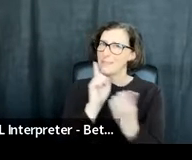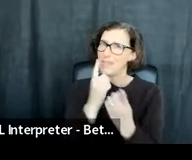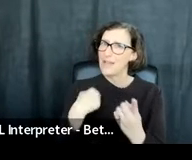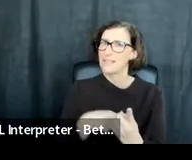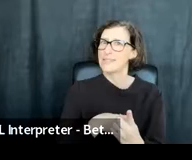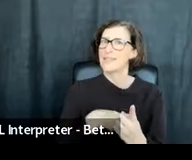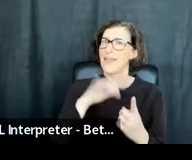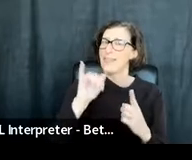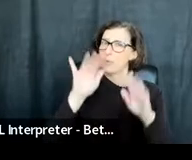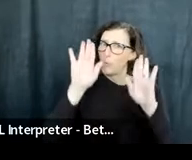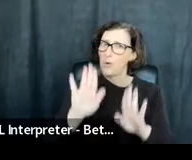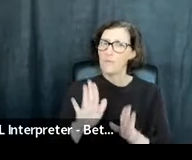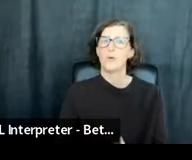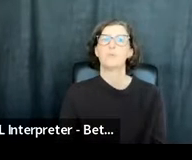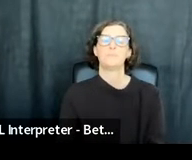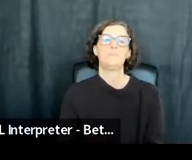that.